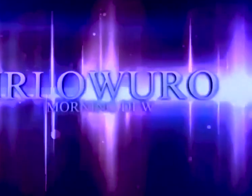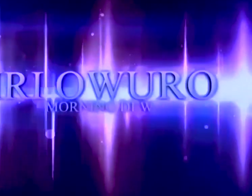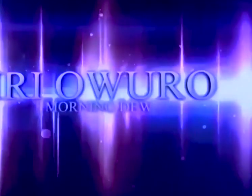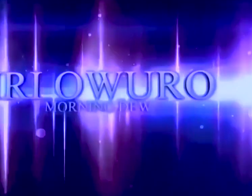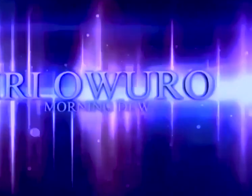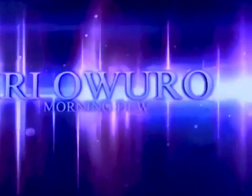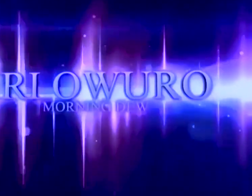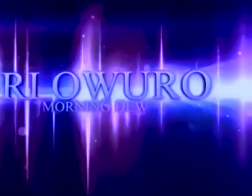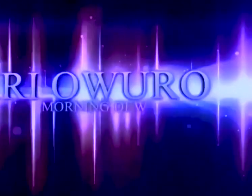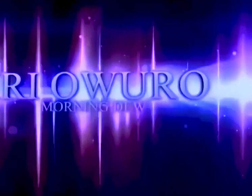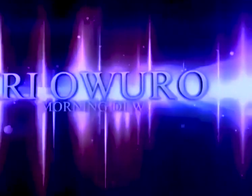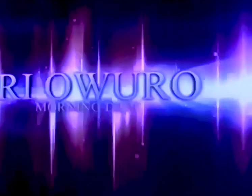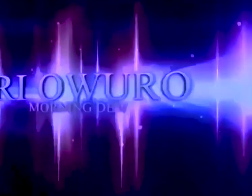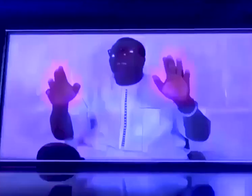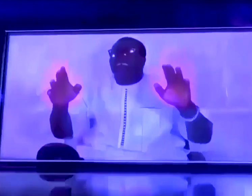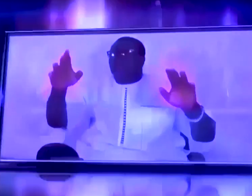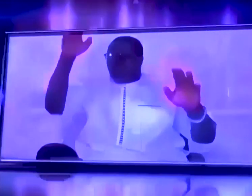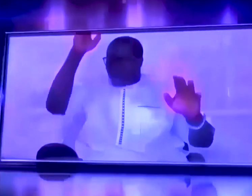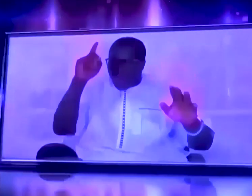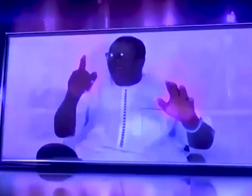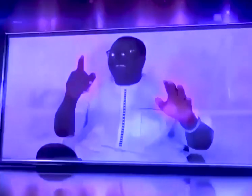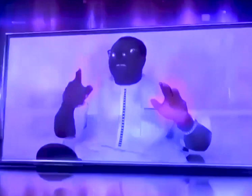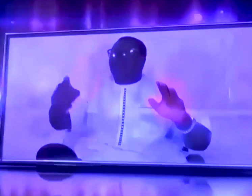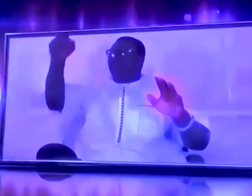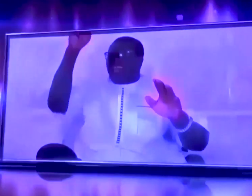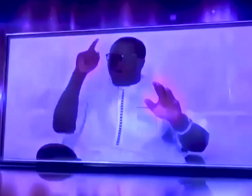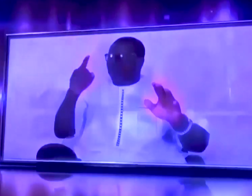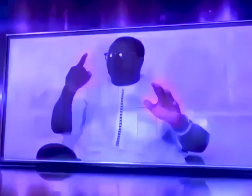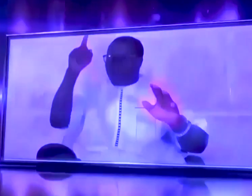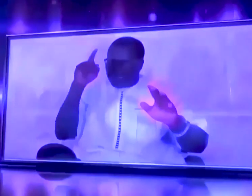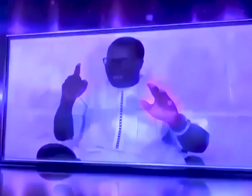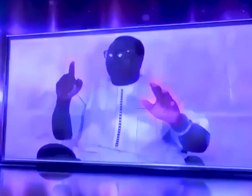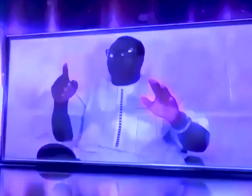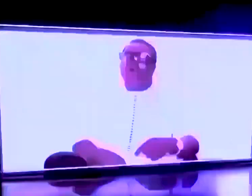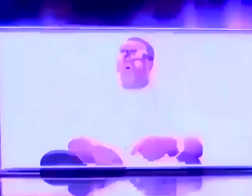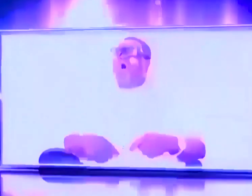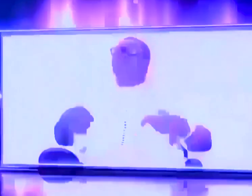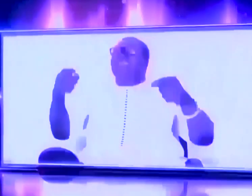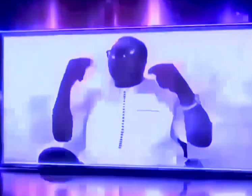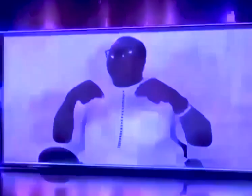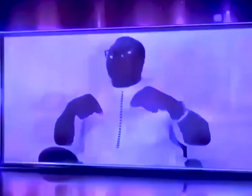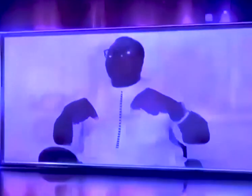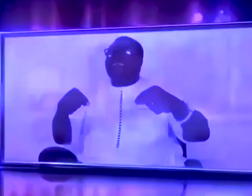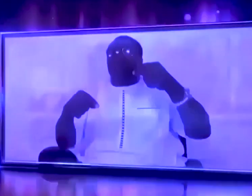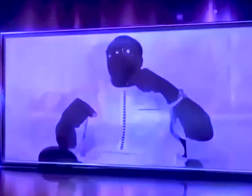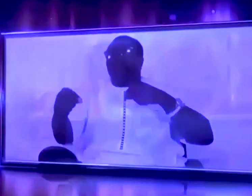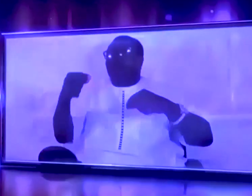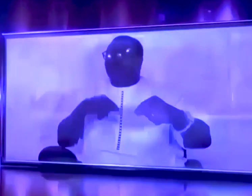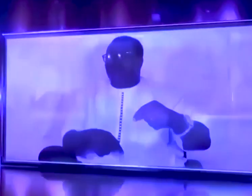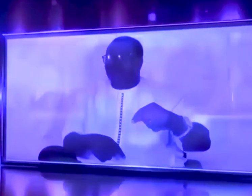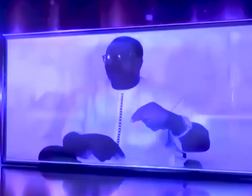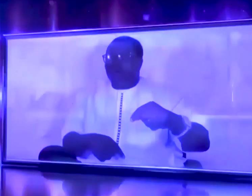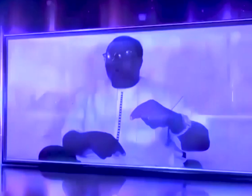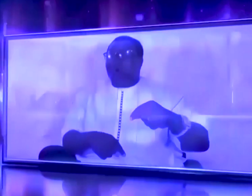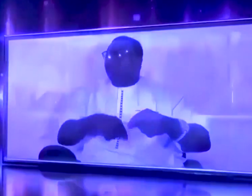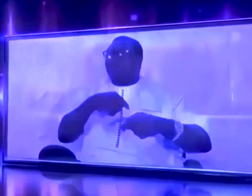abe glory olorun mustafa ni o la la lo ma sore emergency nipa ta ba de